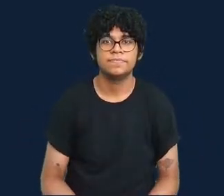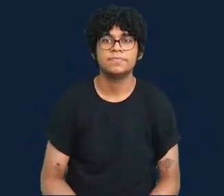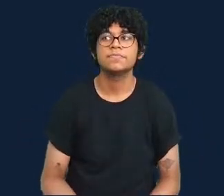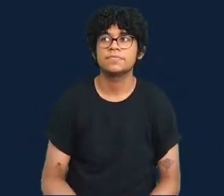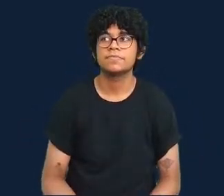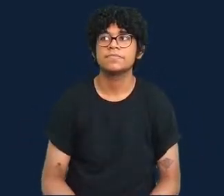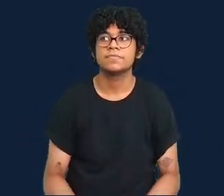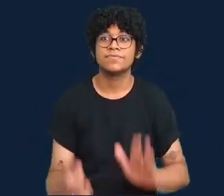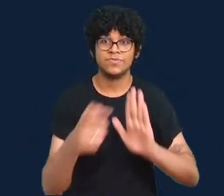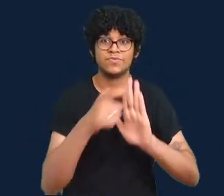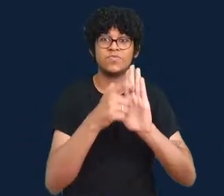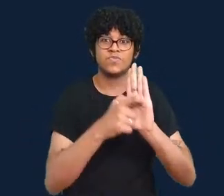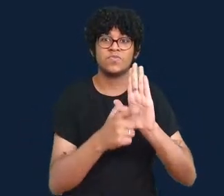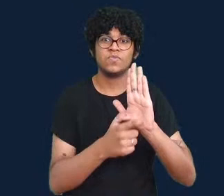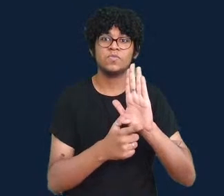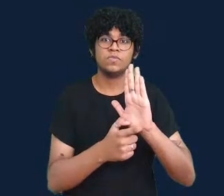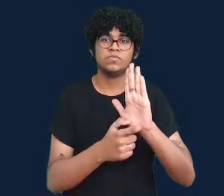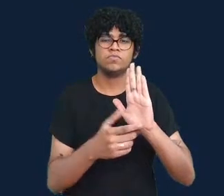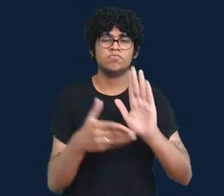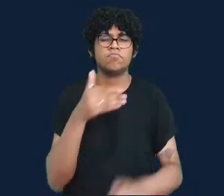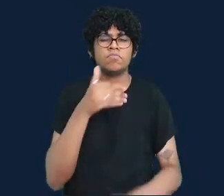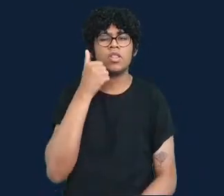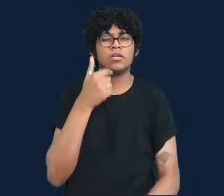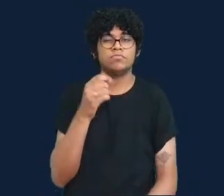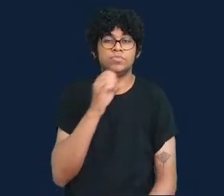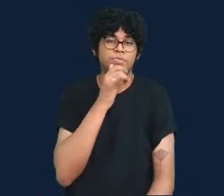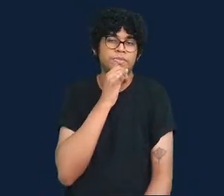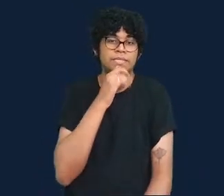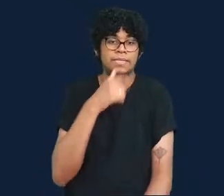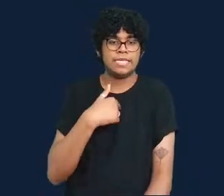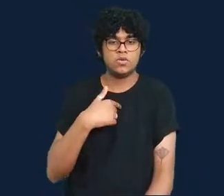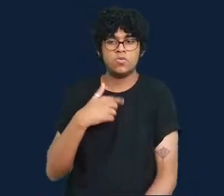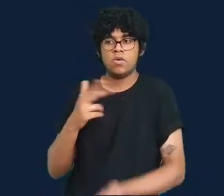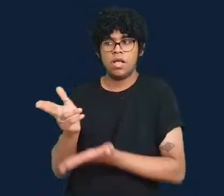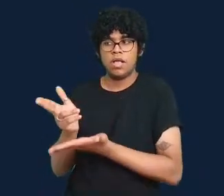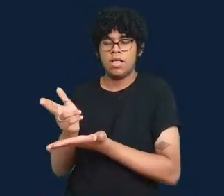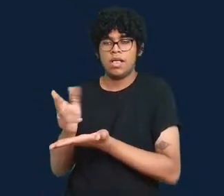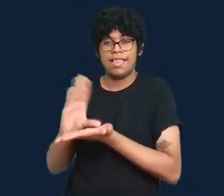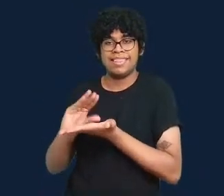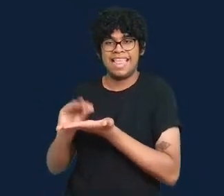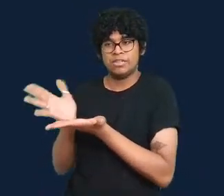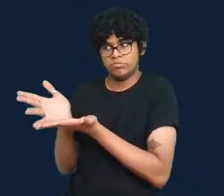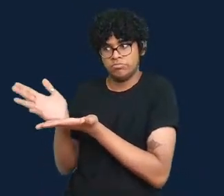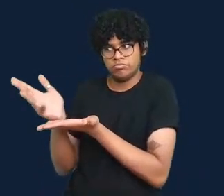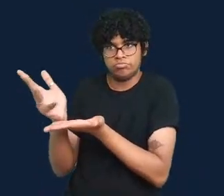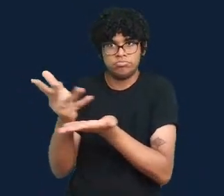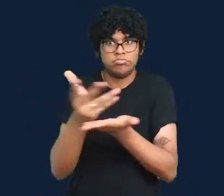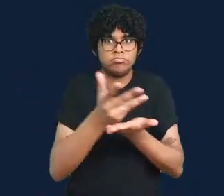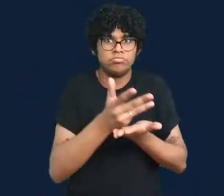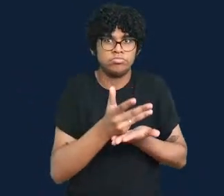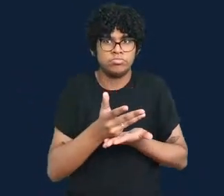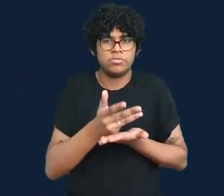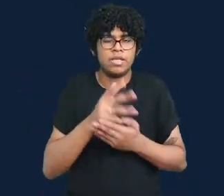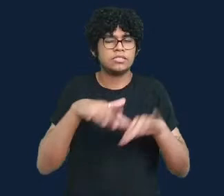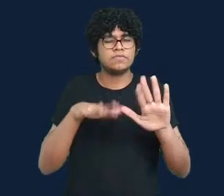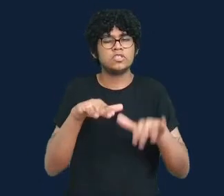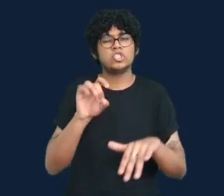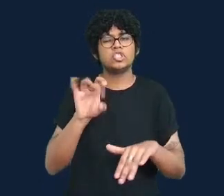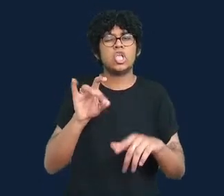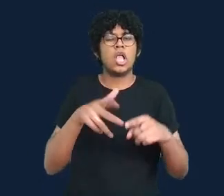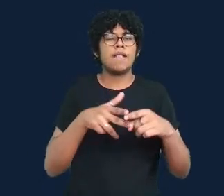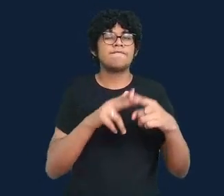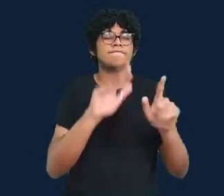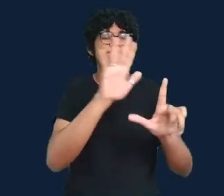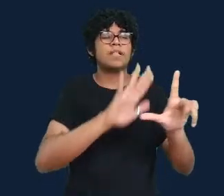a data set, sometimes I use a tool just to get the first insights of the data set, and then